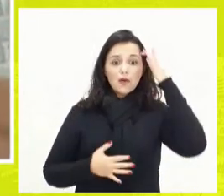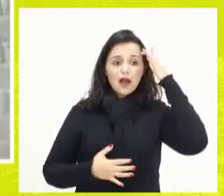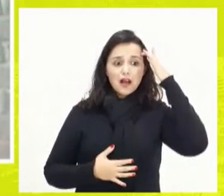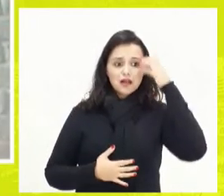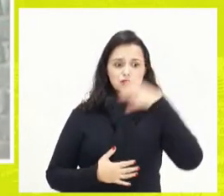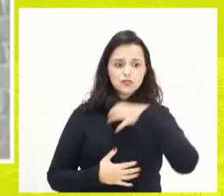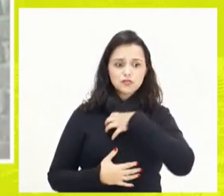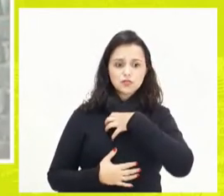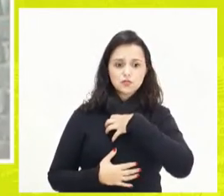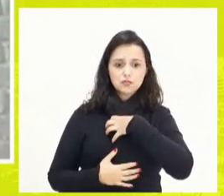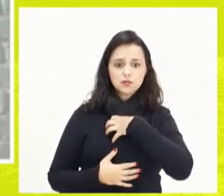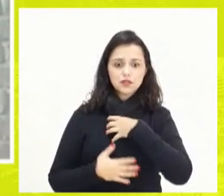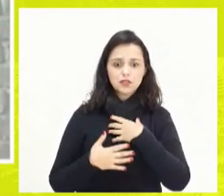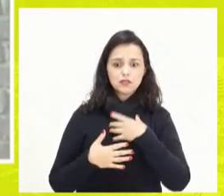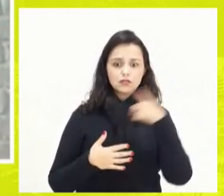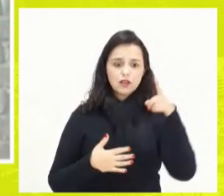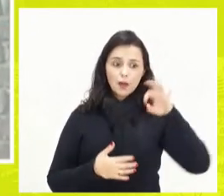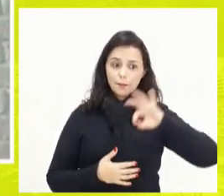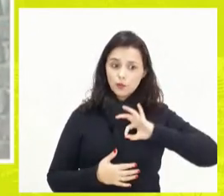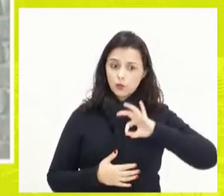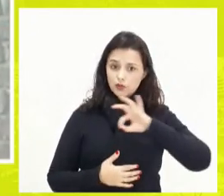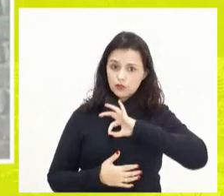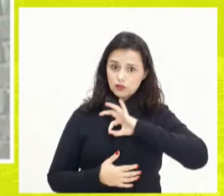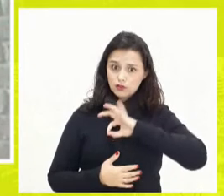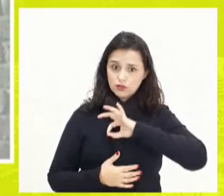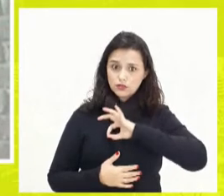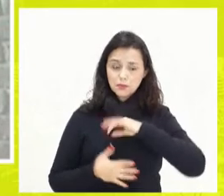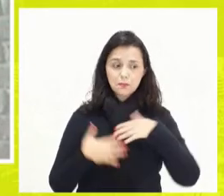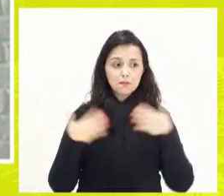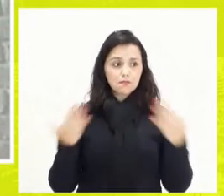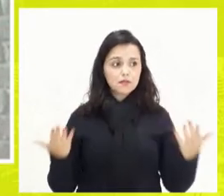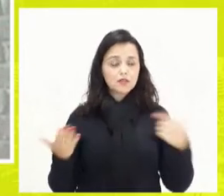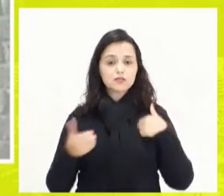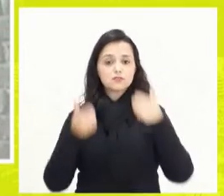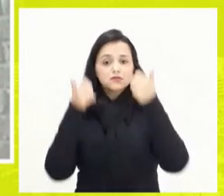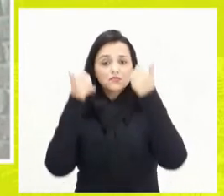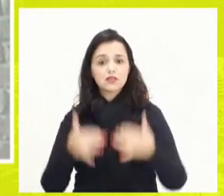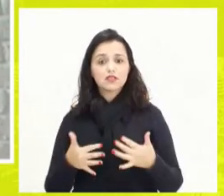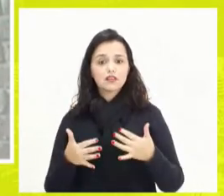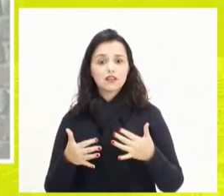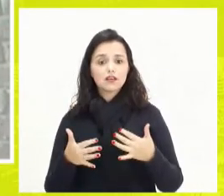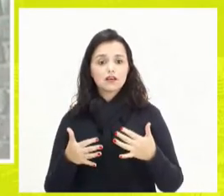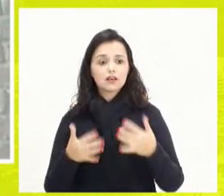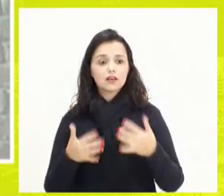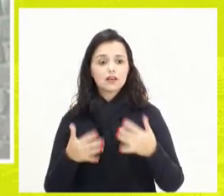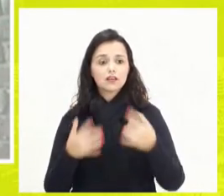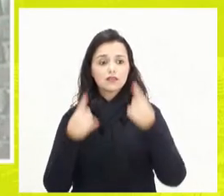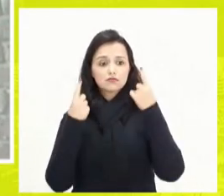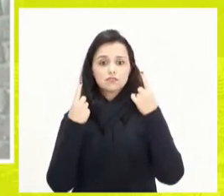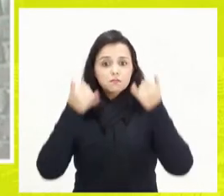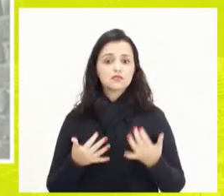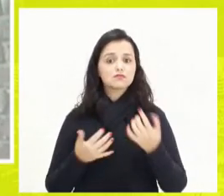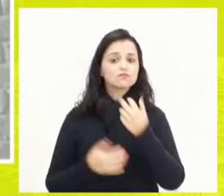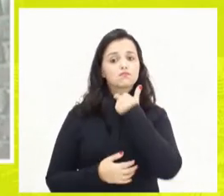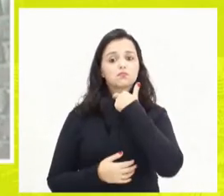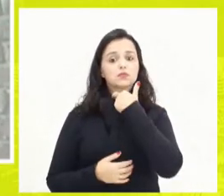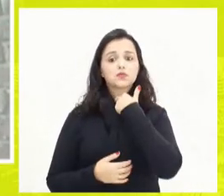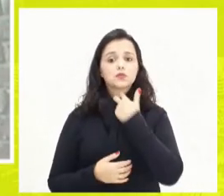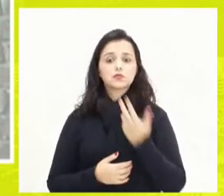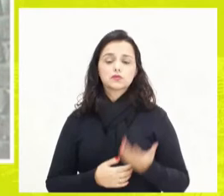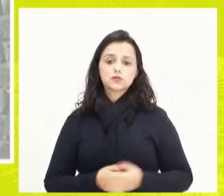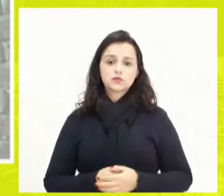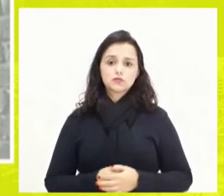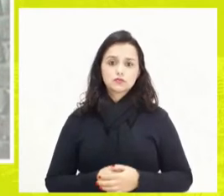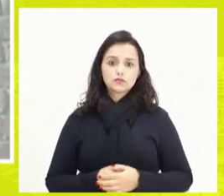to do police coverage without being able to criticize the police that could